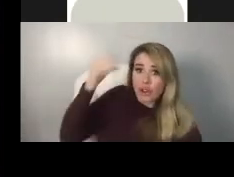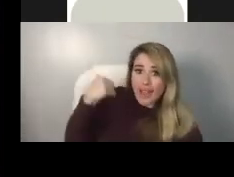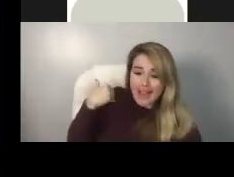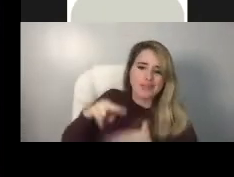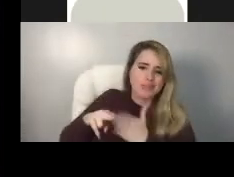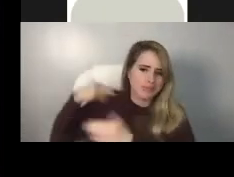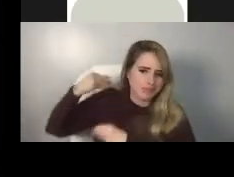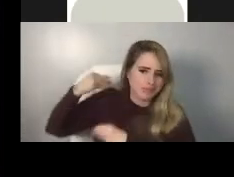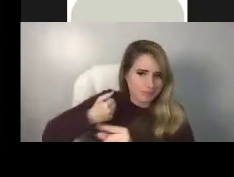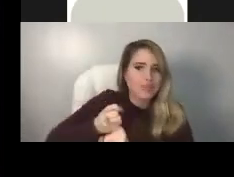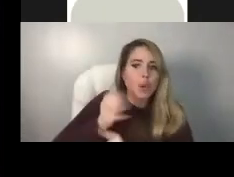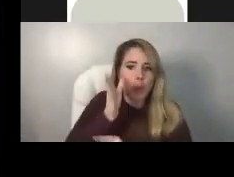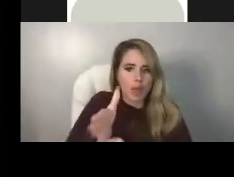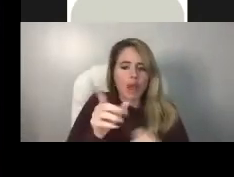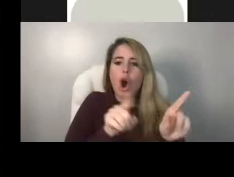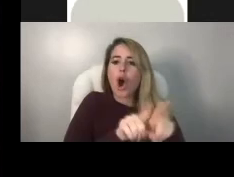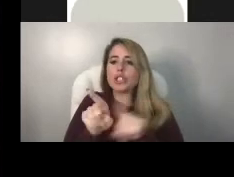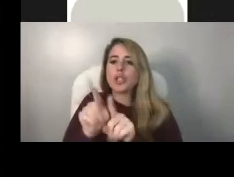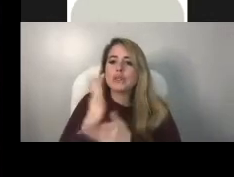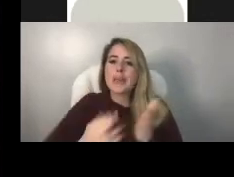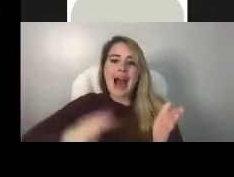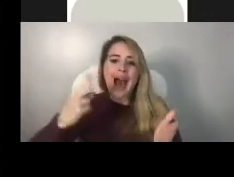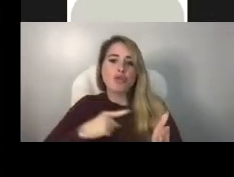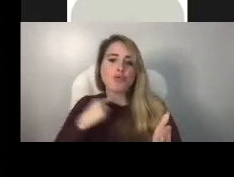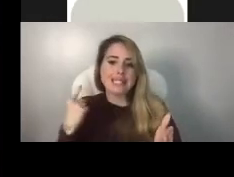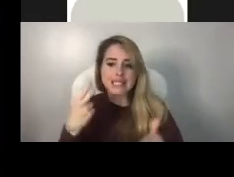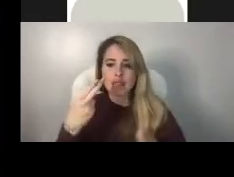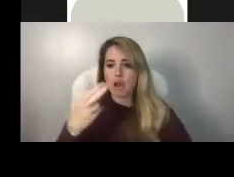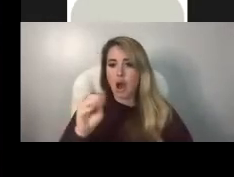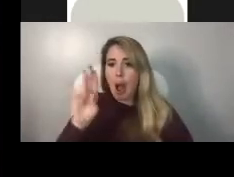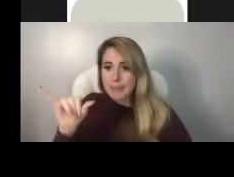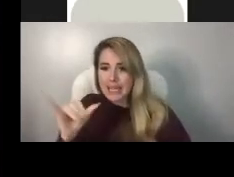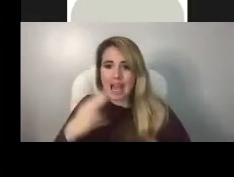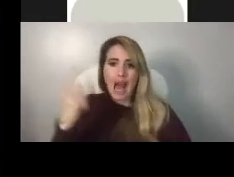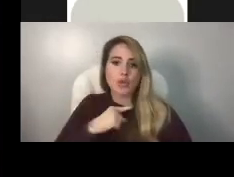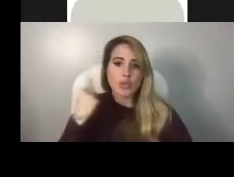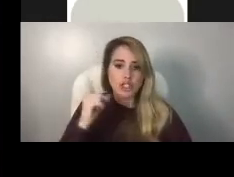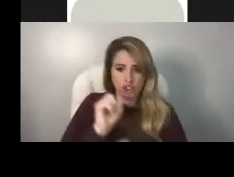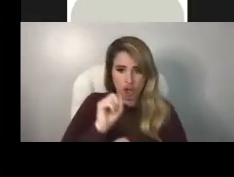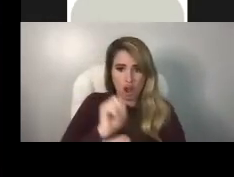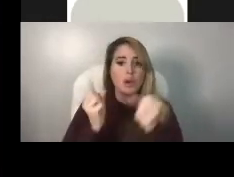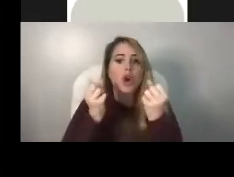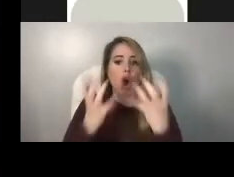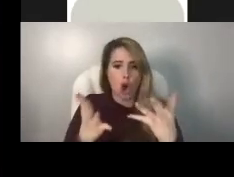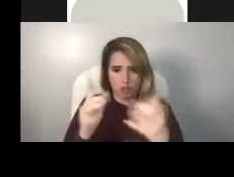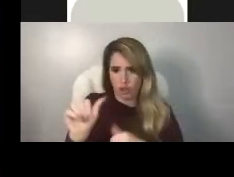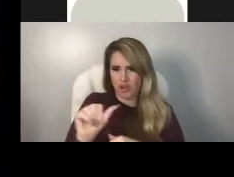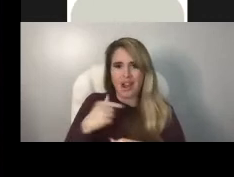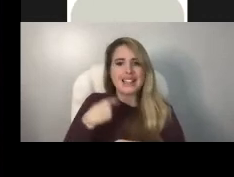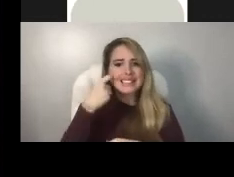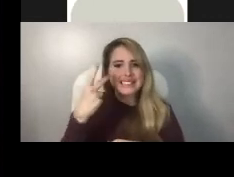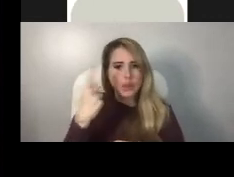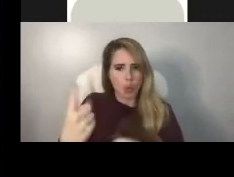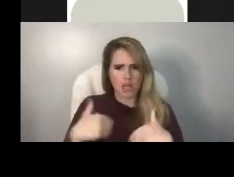certainly high-risk hobbies and jobs that cause arthritis. I just saw a relatively young man,